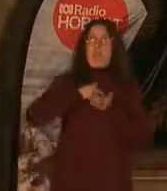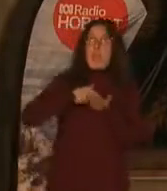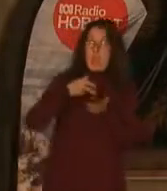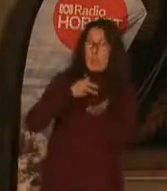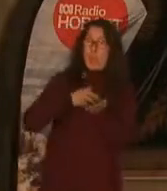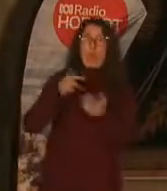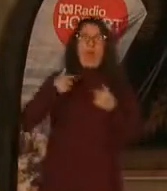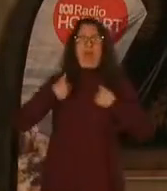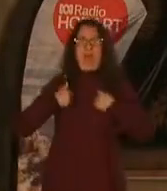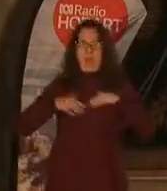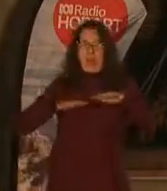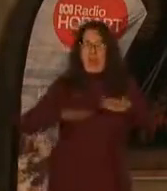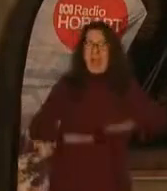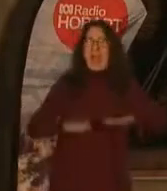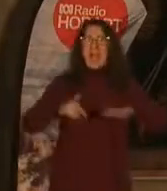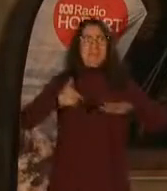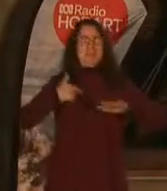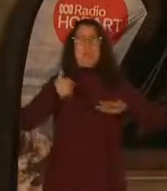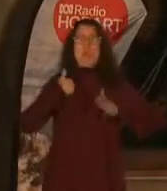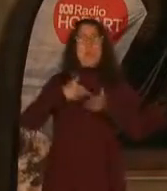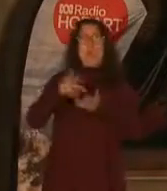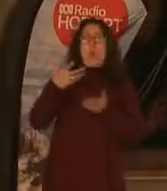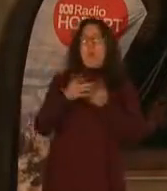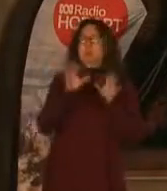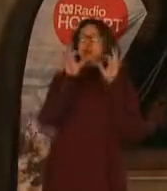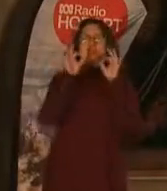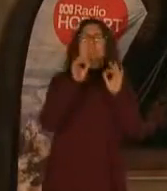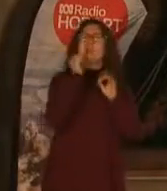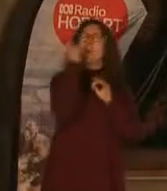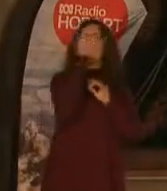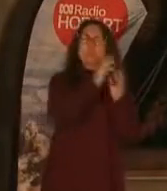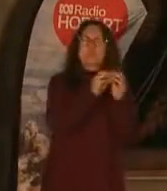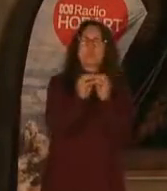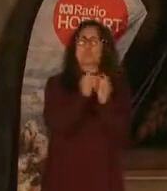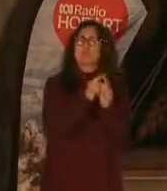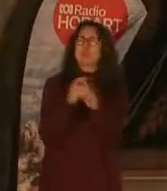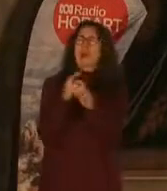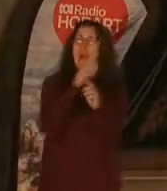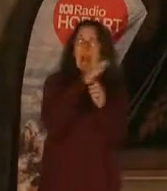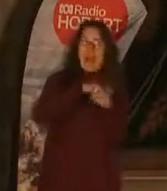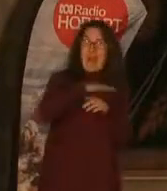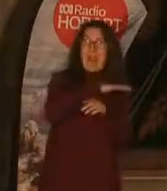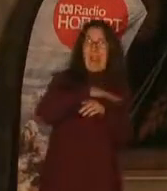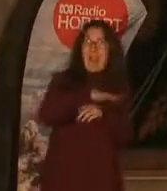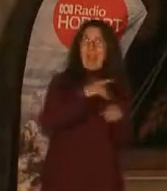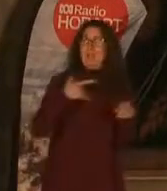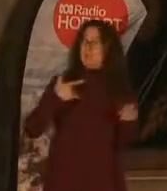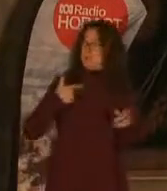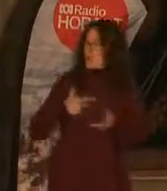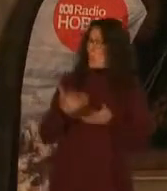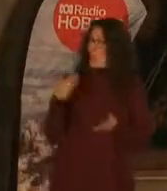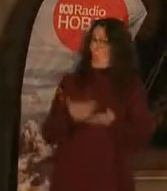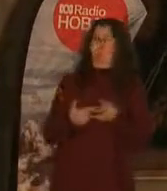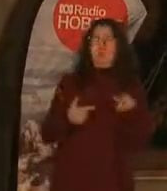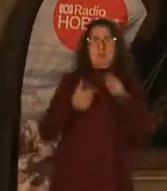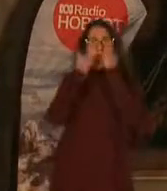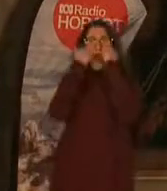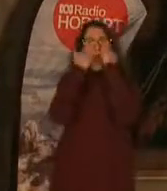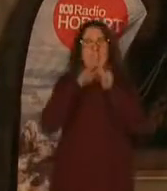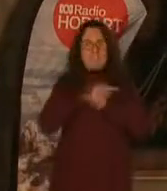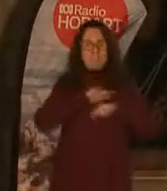science on show in there for everybody to see. That's evidence of our deep, deep